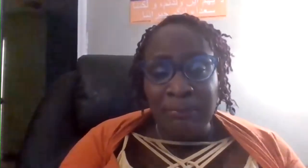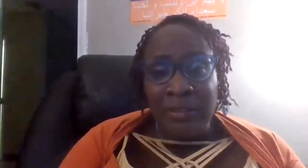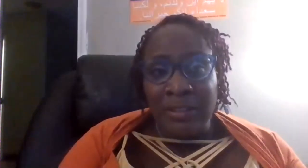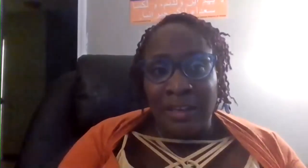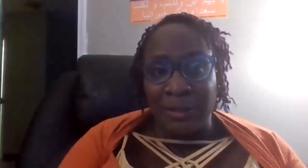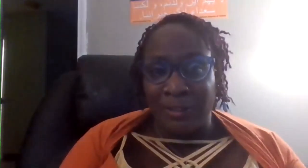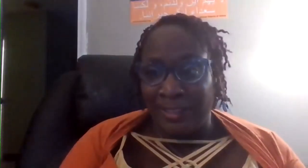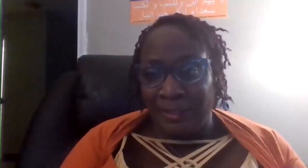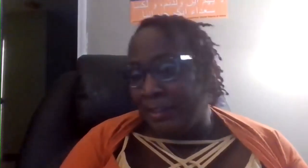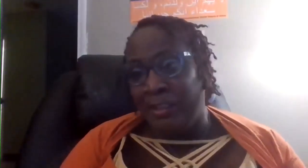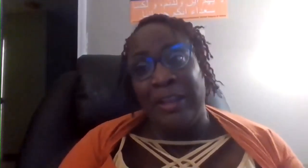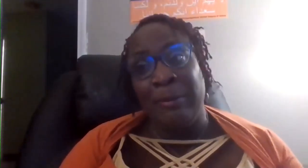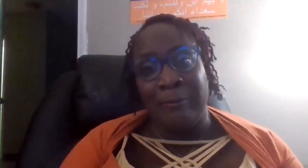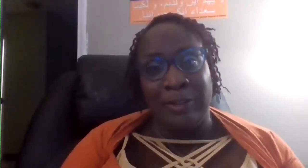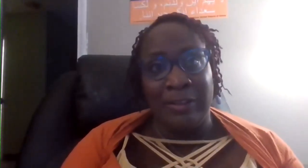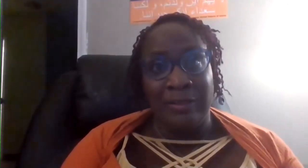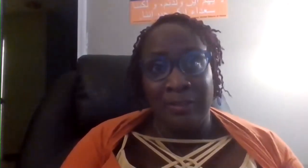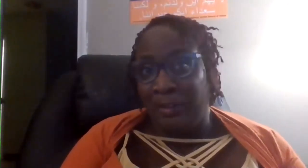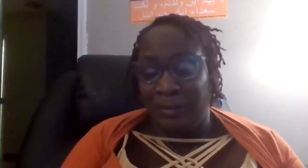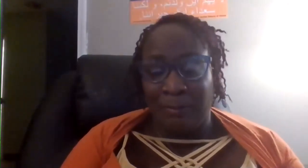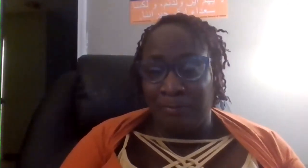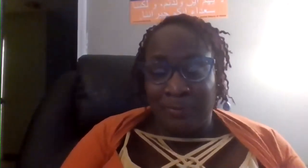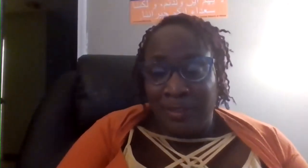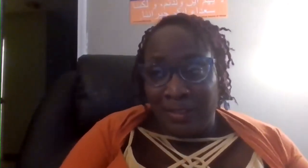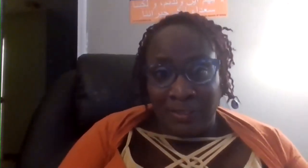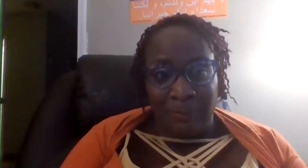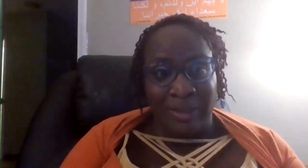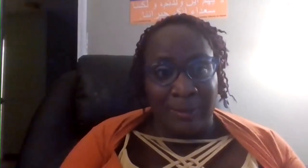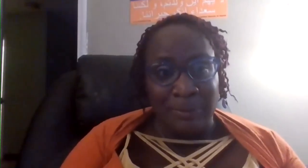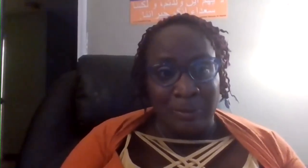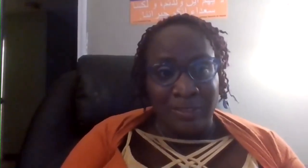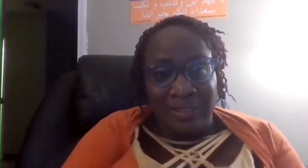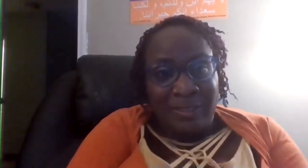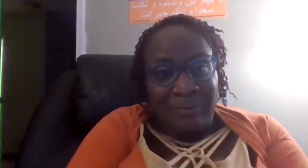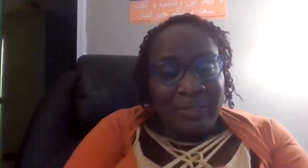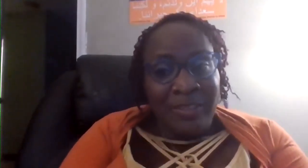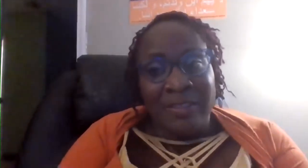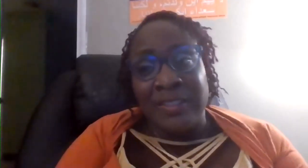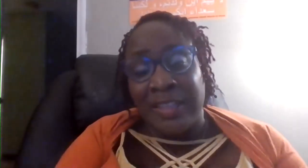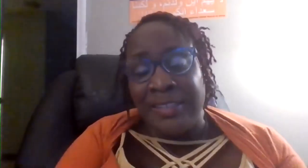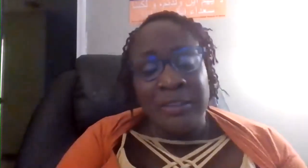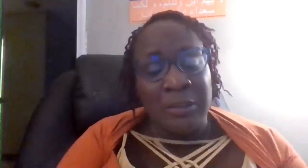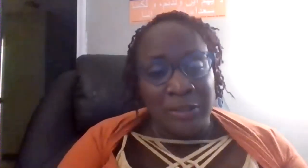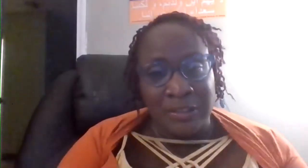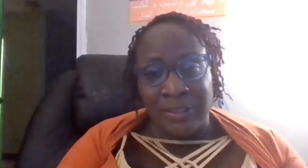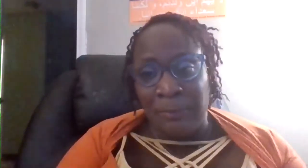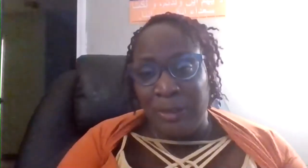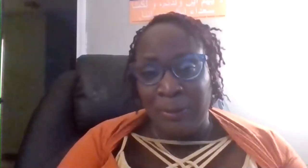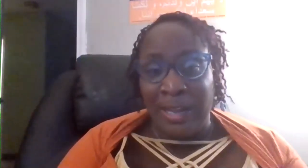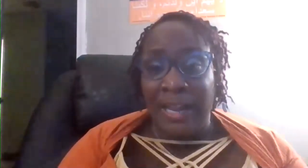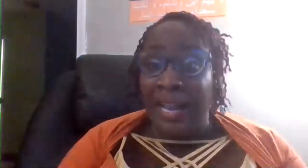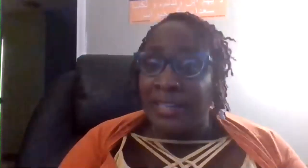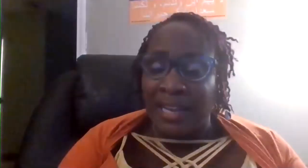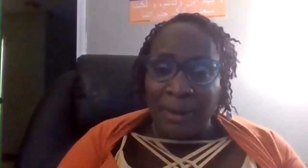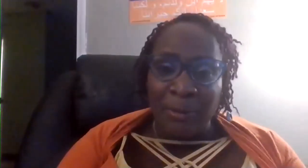on them other than the theme of the theme that comes with the slides. So just so that we